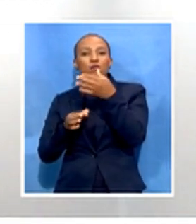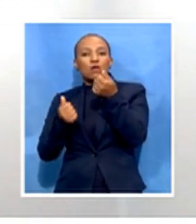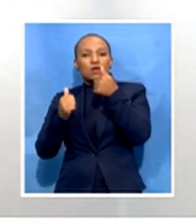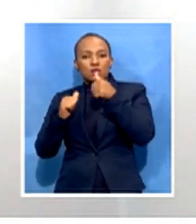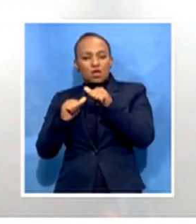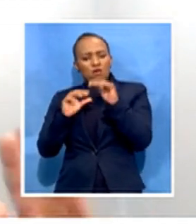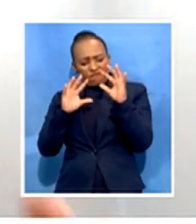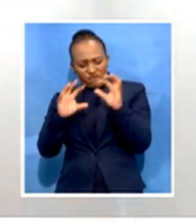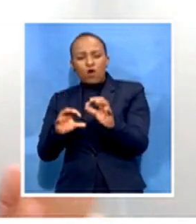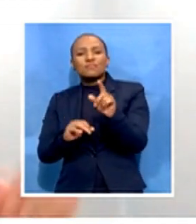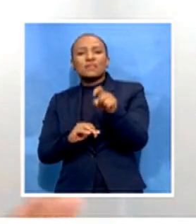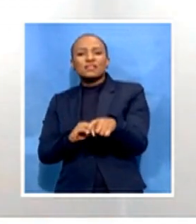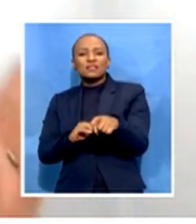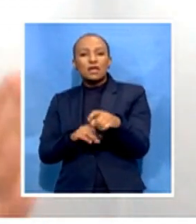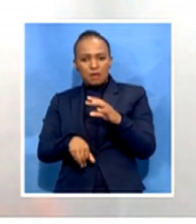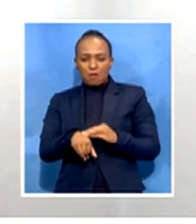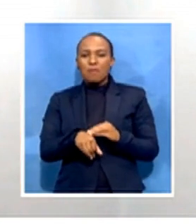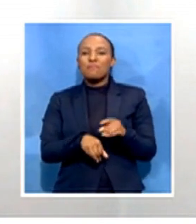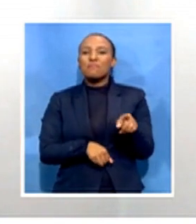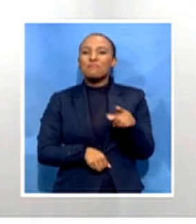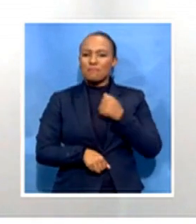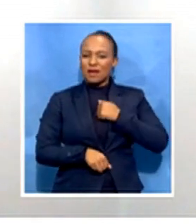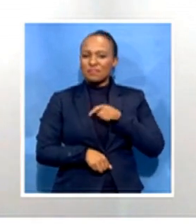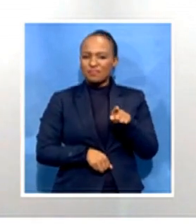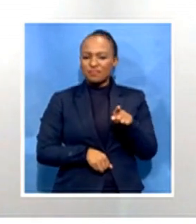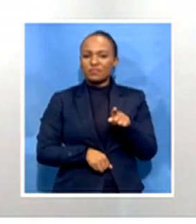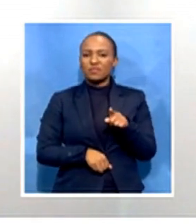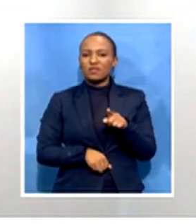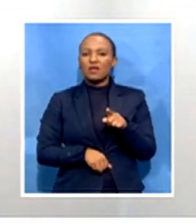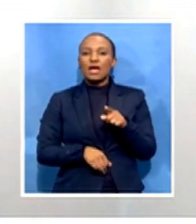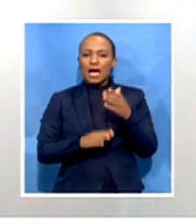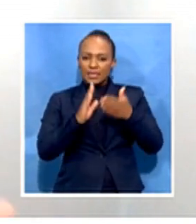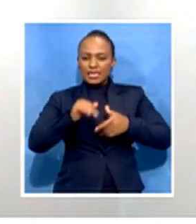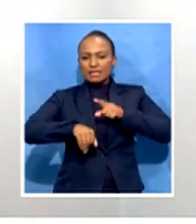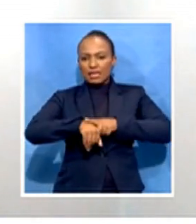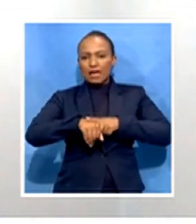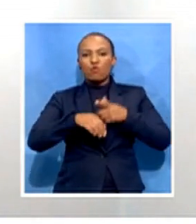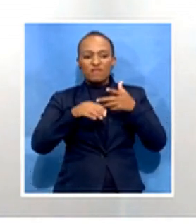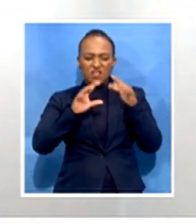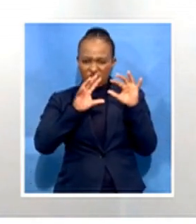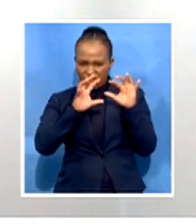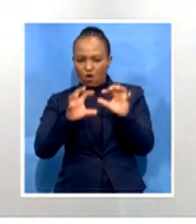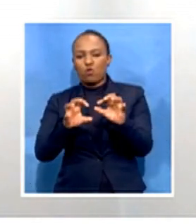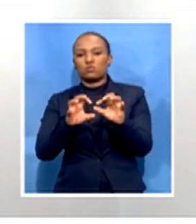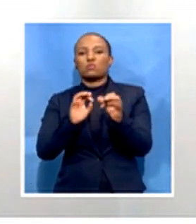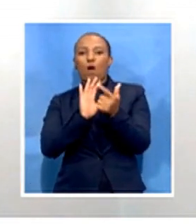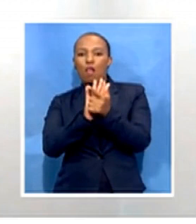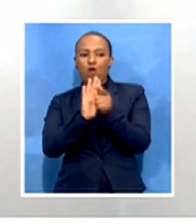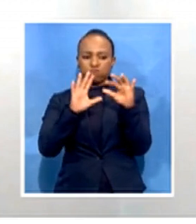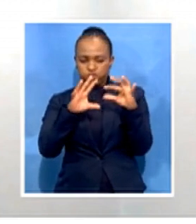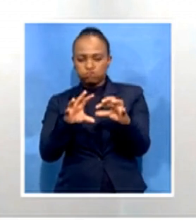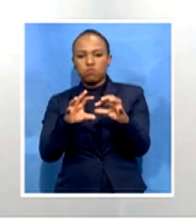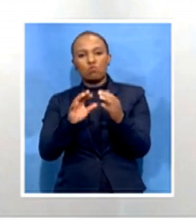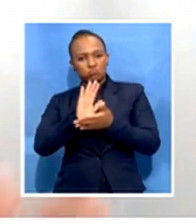can't even go there until such time as we got our enforcement systems up and running and making sure that we shut these guys